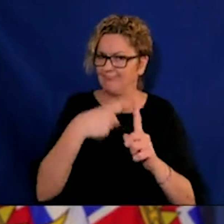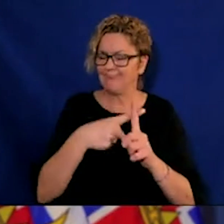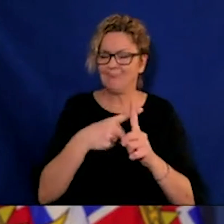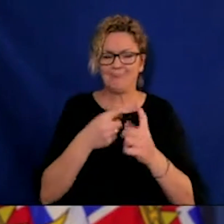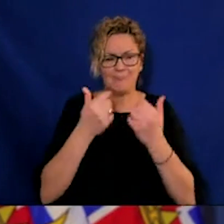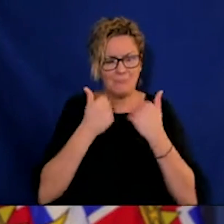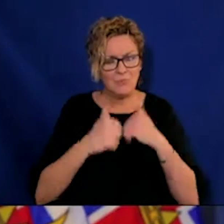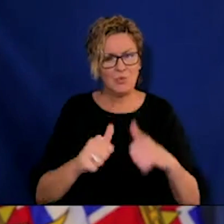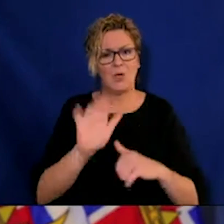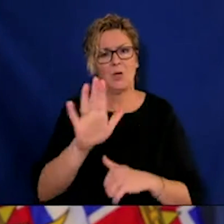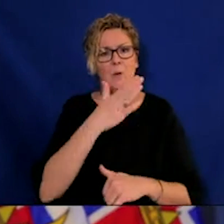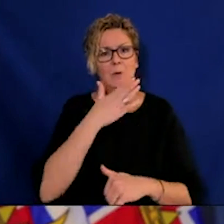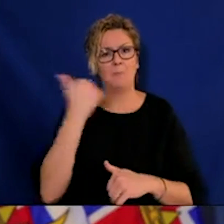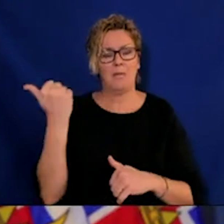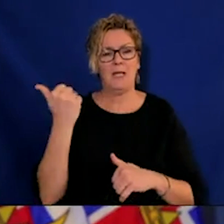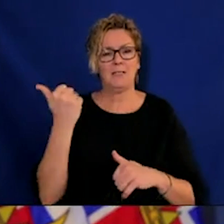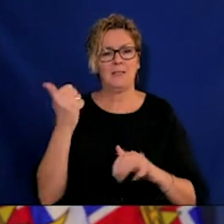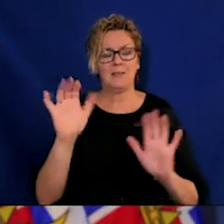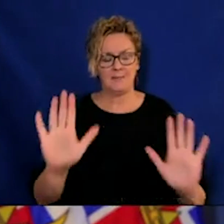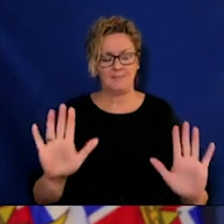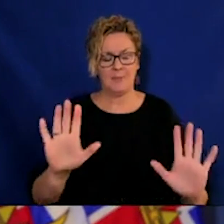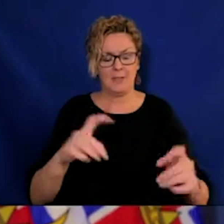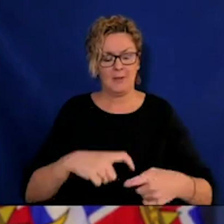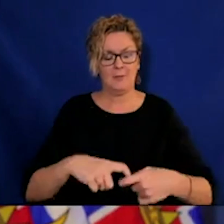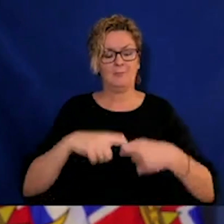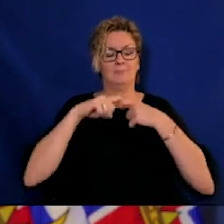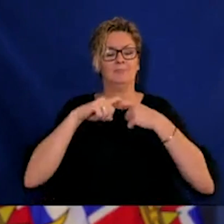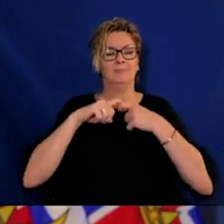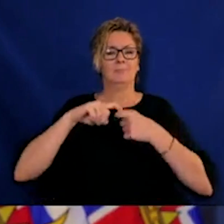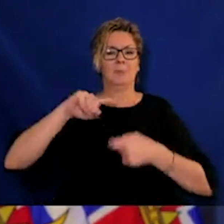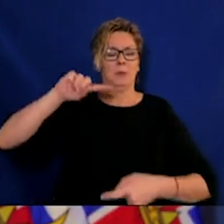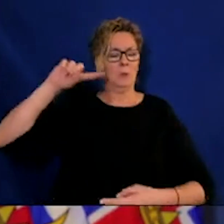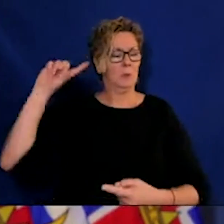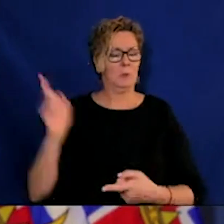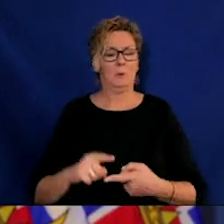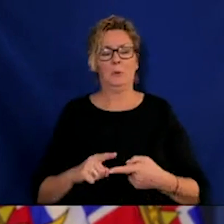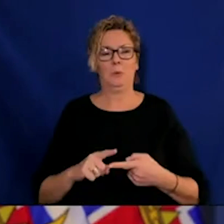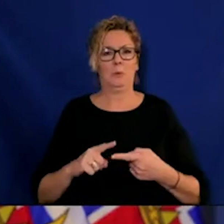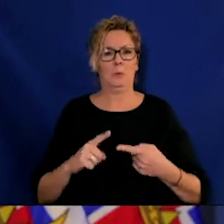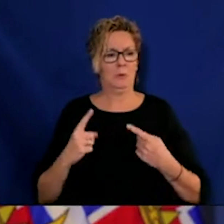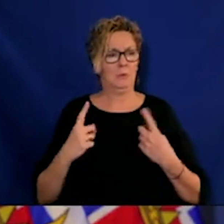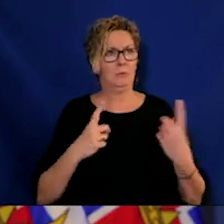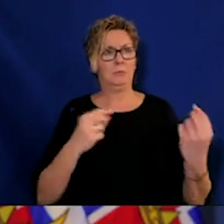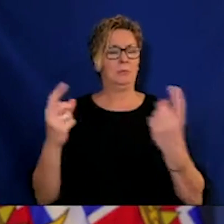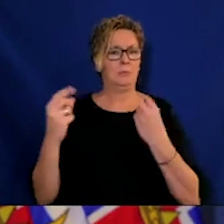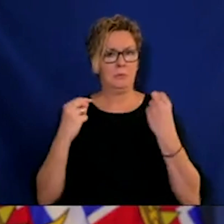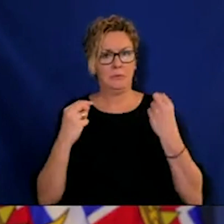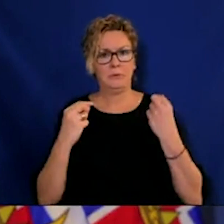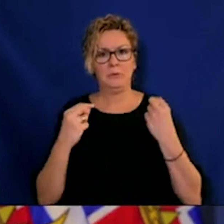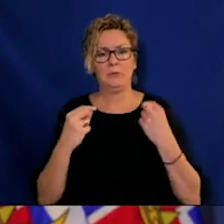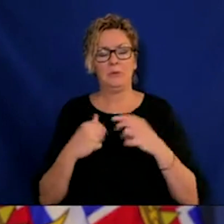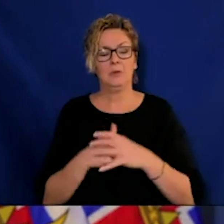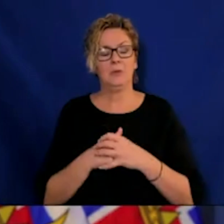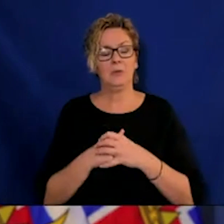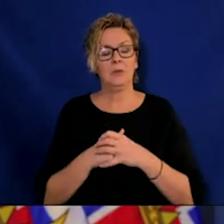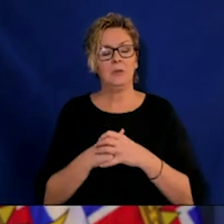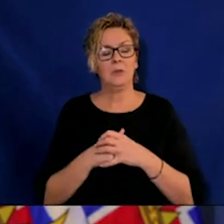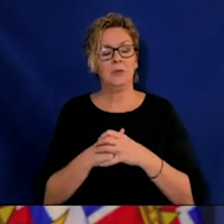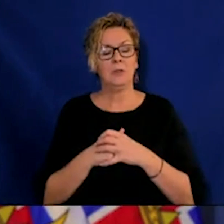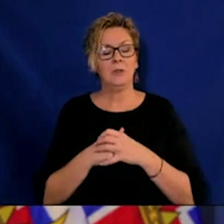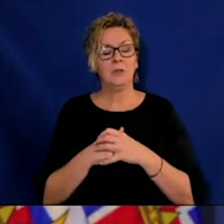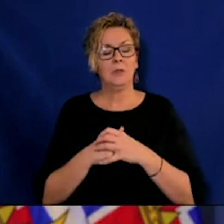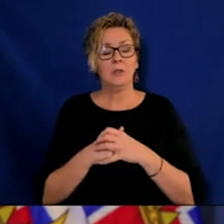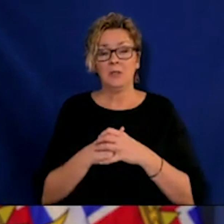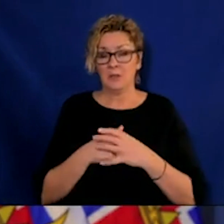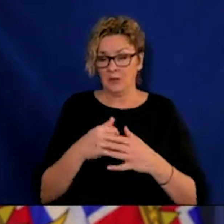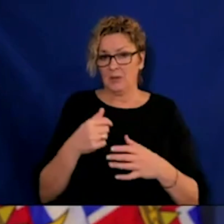confidence in the willingness of people to do so. I spent, as Dr. Henry did, quite a bit of time last week speaking to faith leaders of all